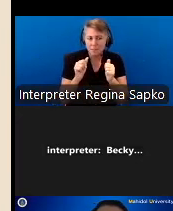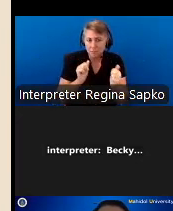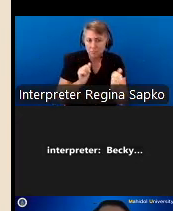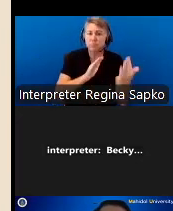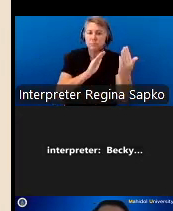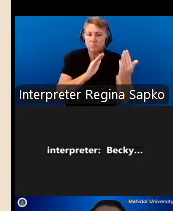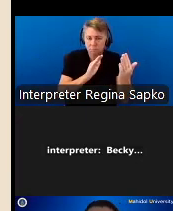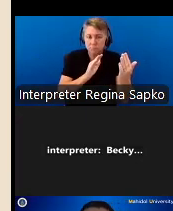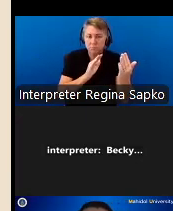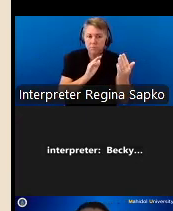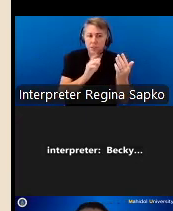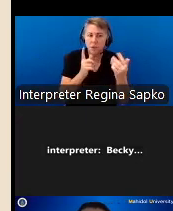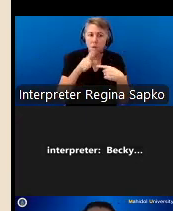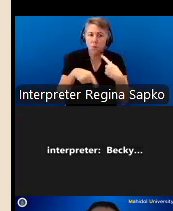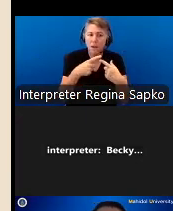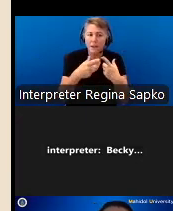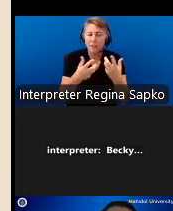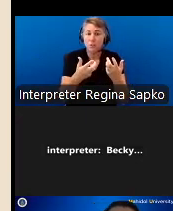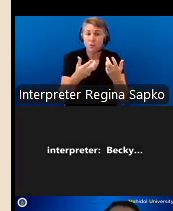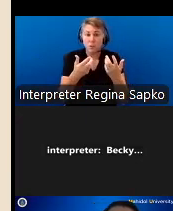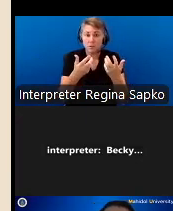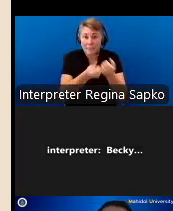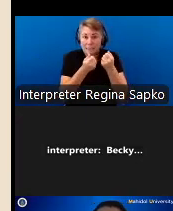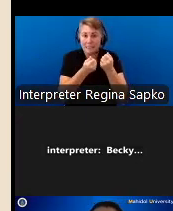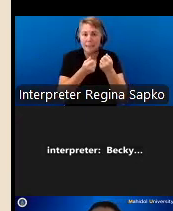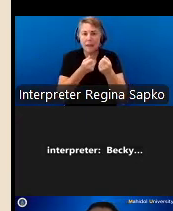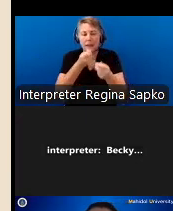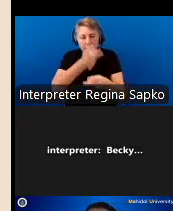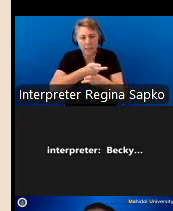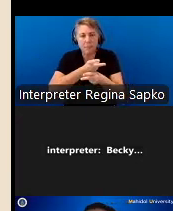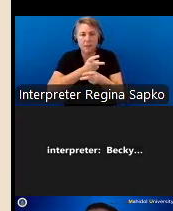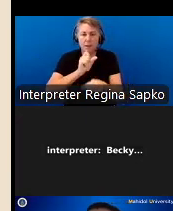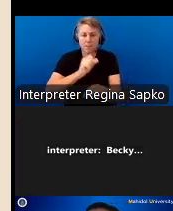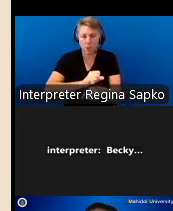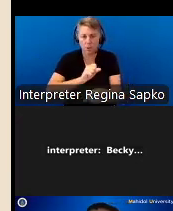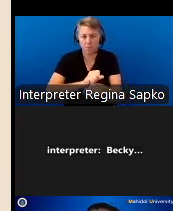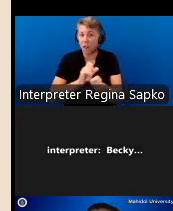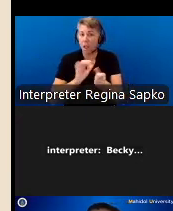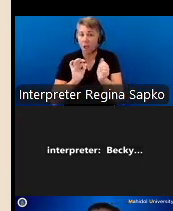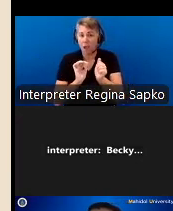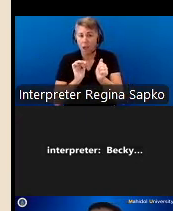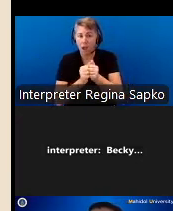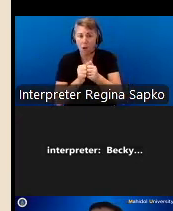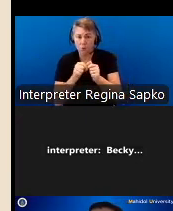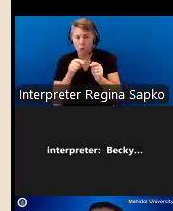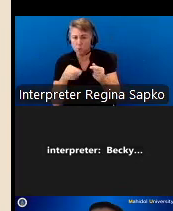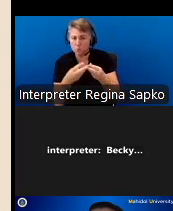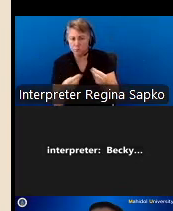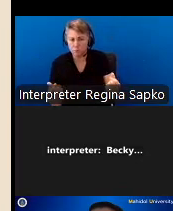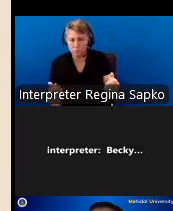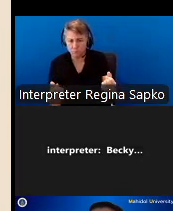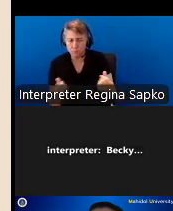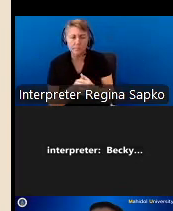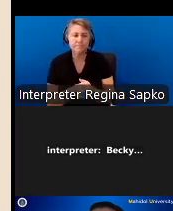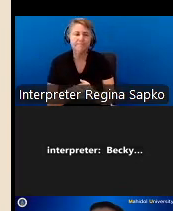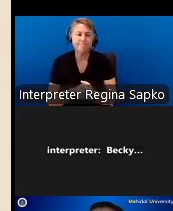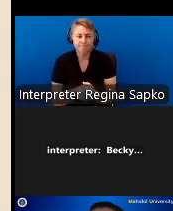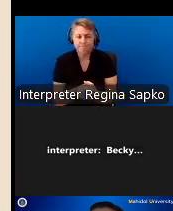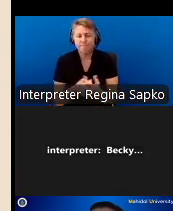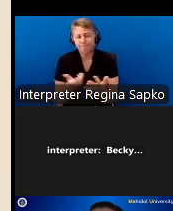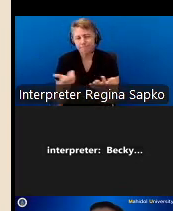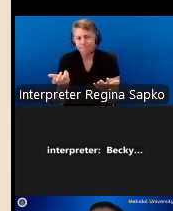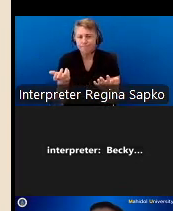employment in Thailand, and how are these being addressed? Yes, I think